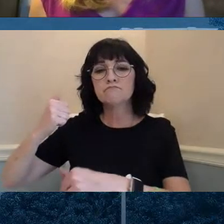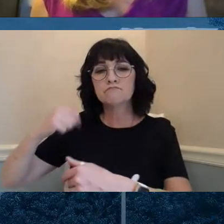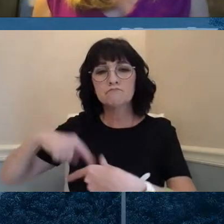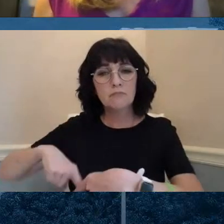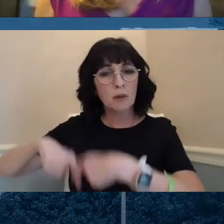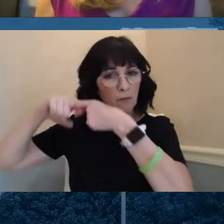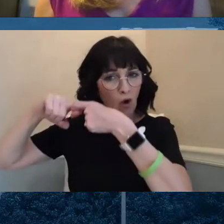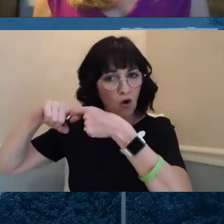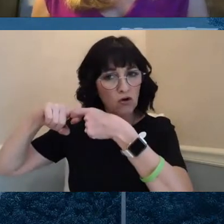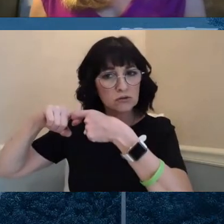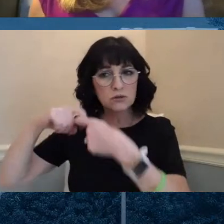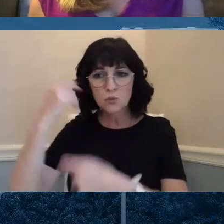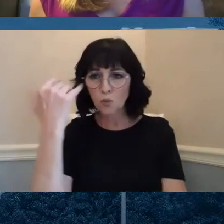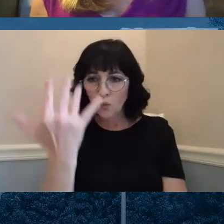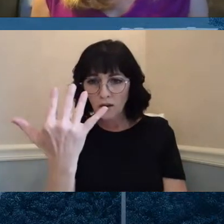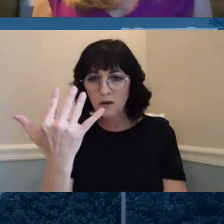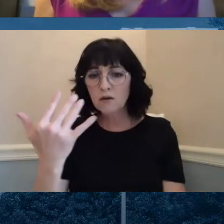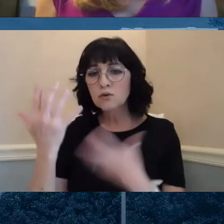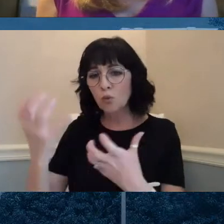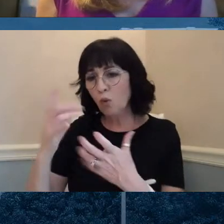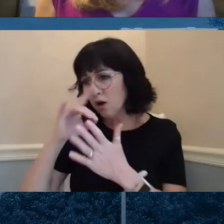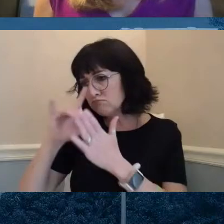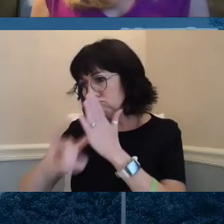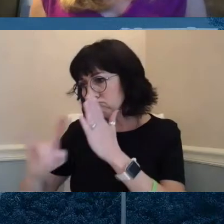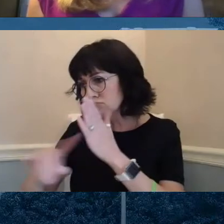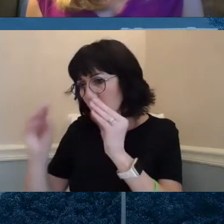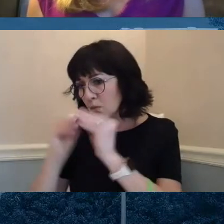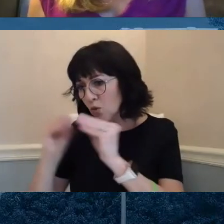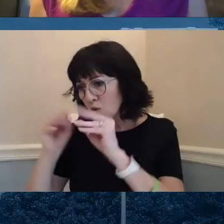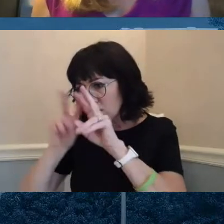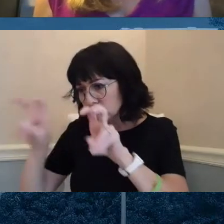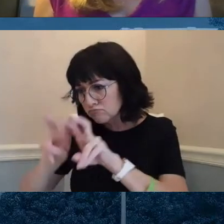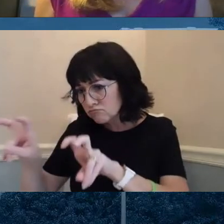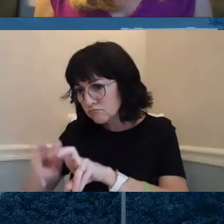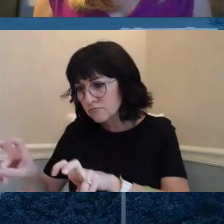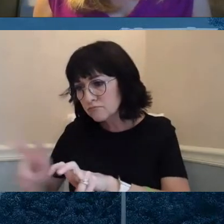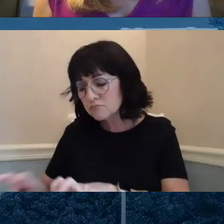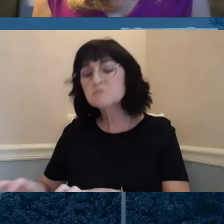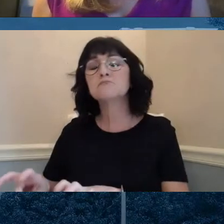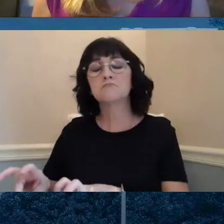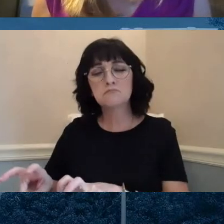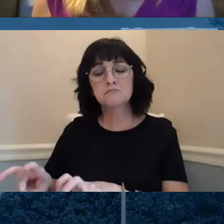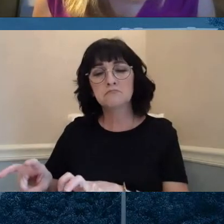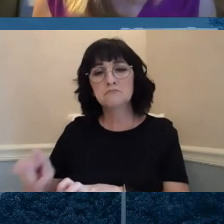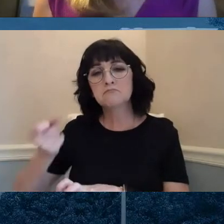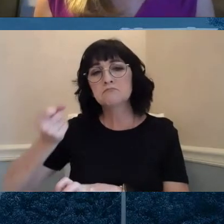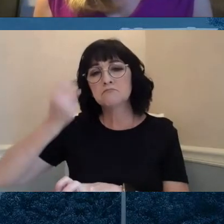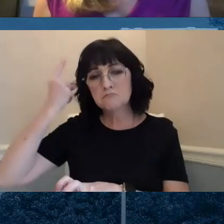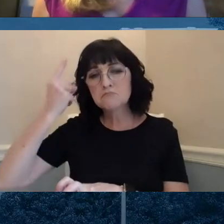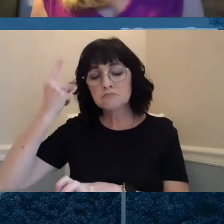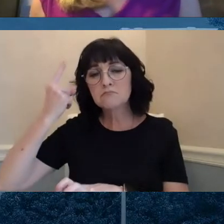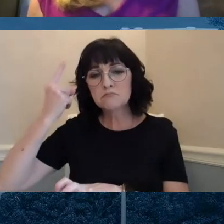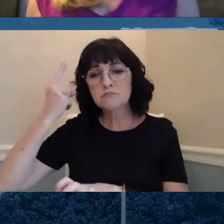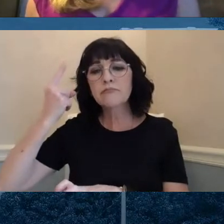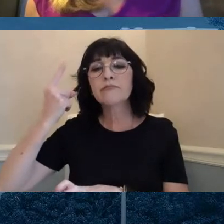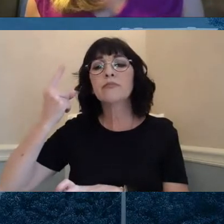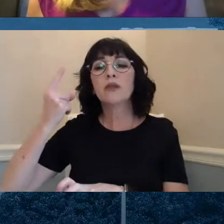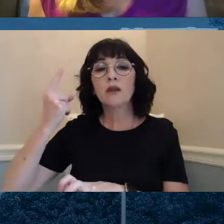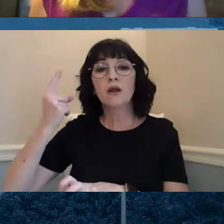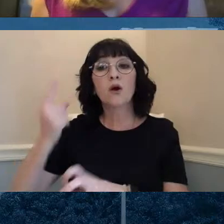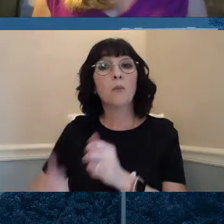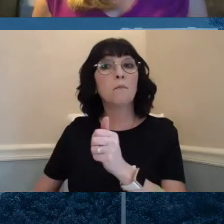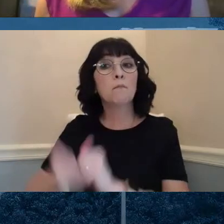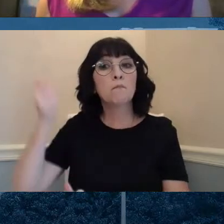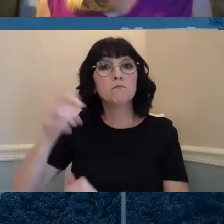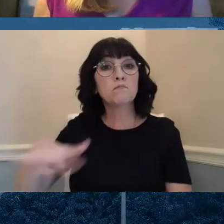this and the events that have occurred believe strongly that the vaccine's known and potential benefits outweigh